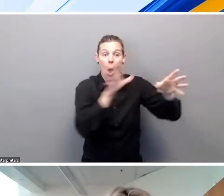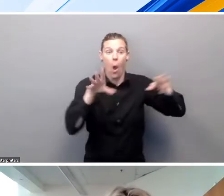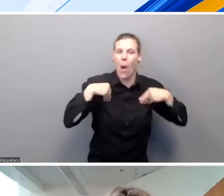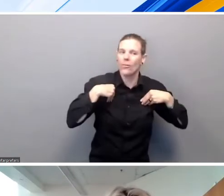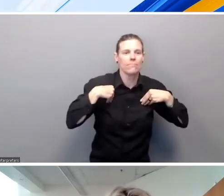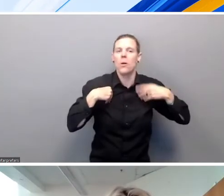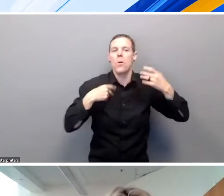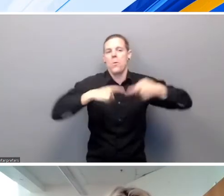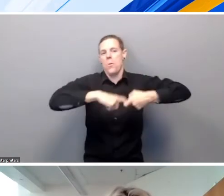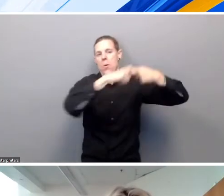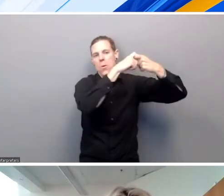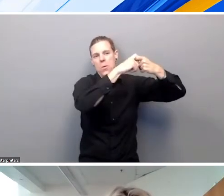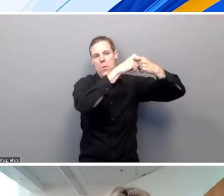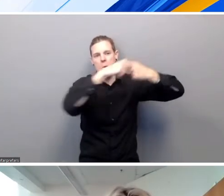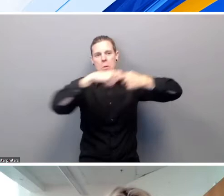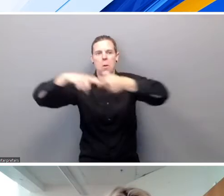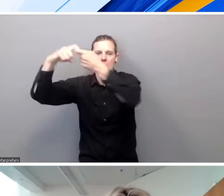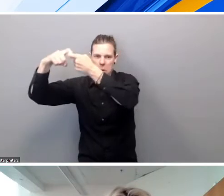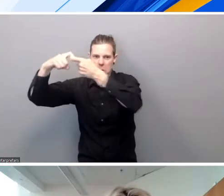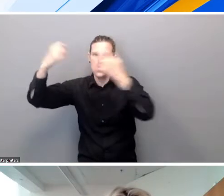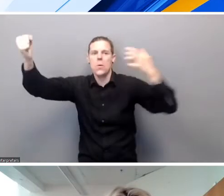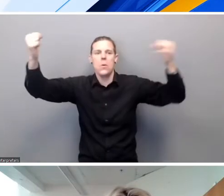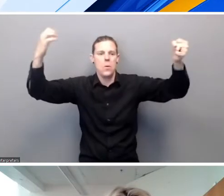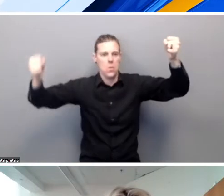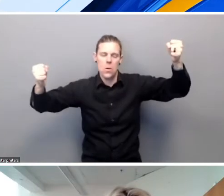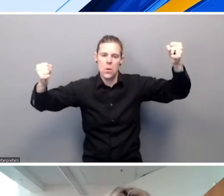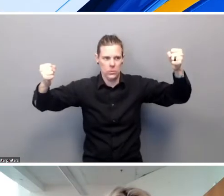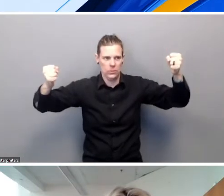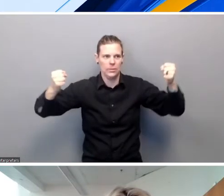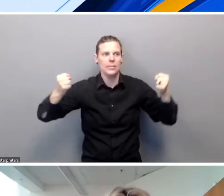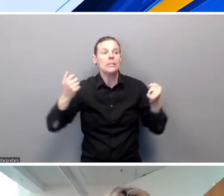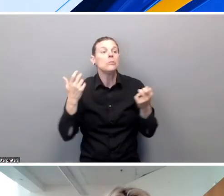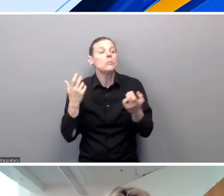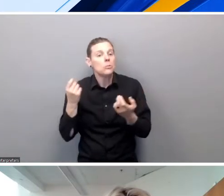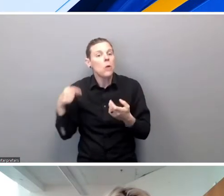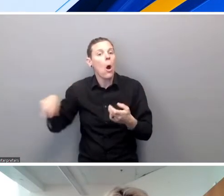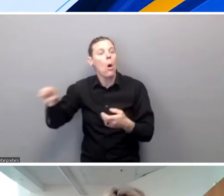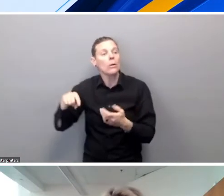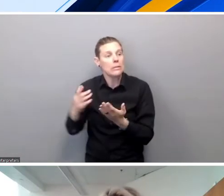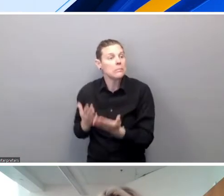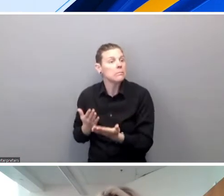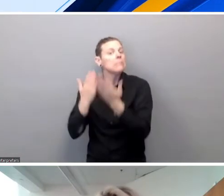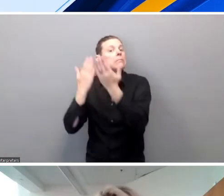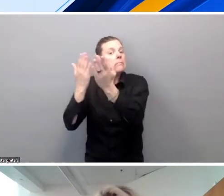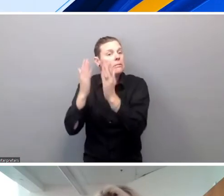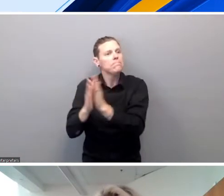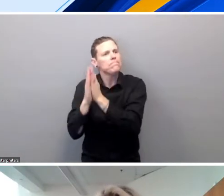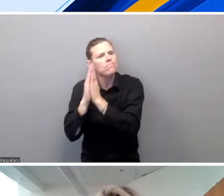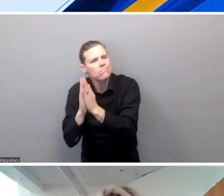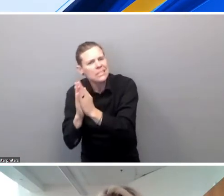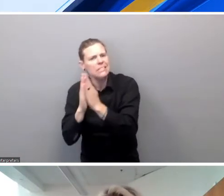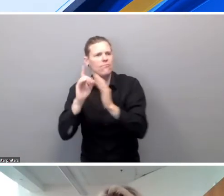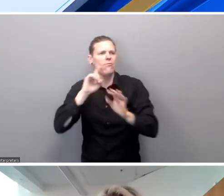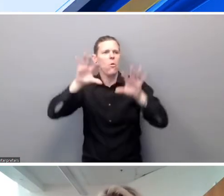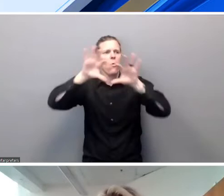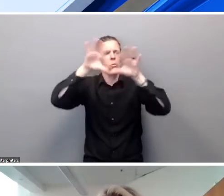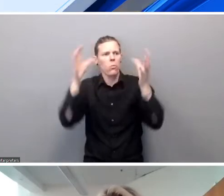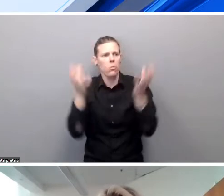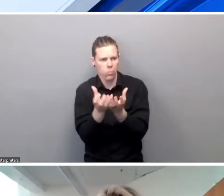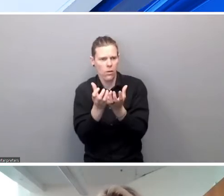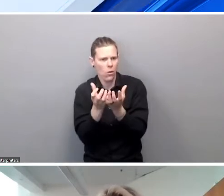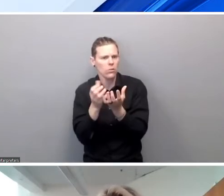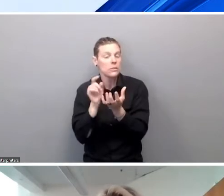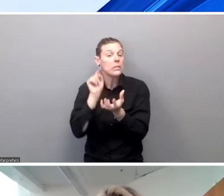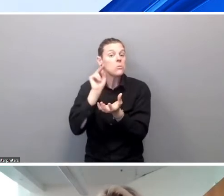also, the proposal calls for global North countries to provide technical support, medical expertise, and